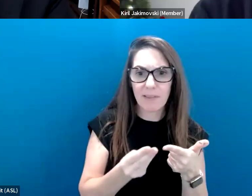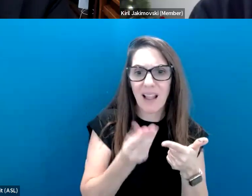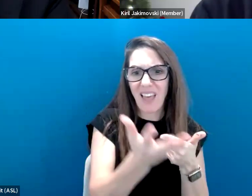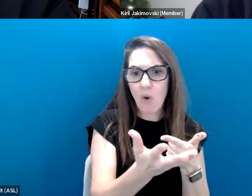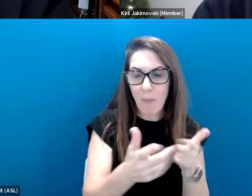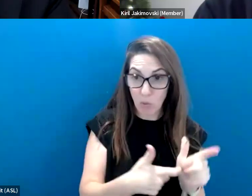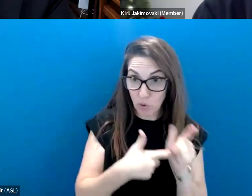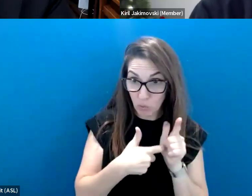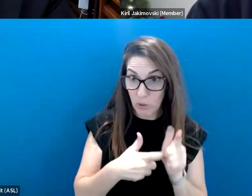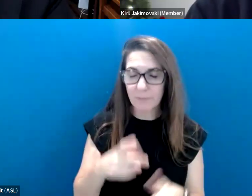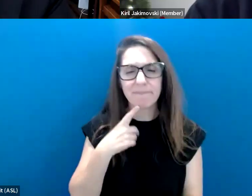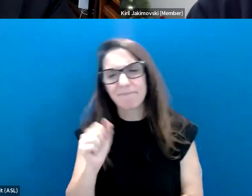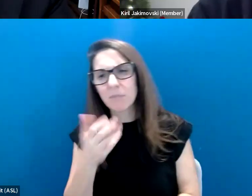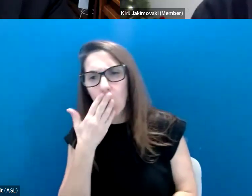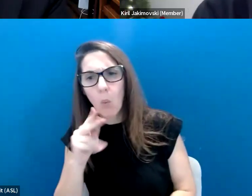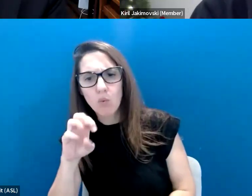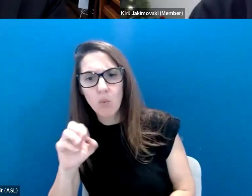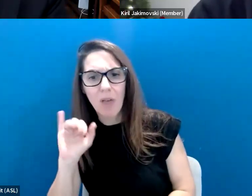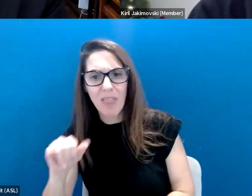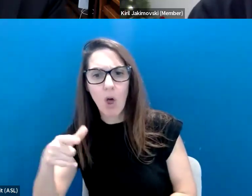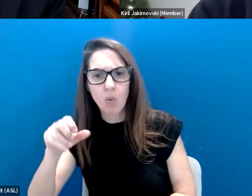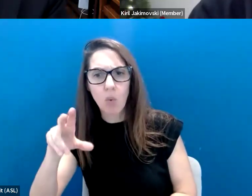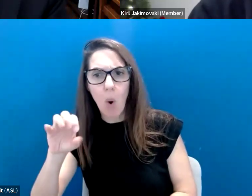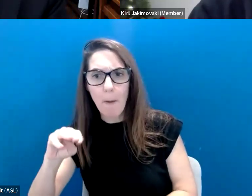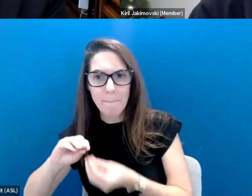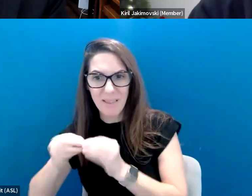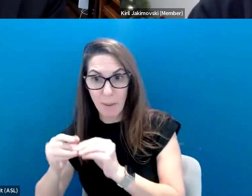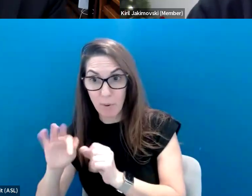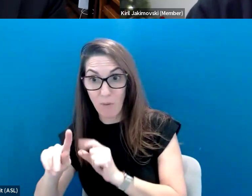that. Oh. So it turns out that the quorum restriction was